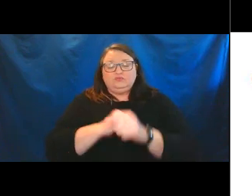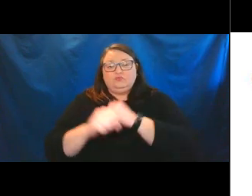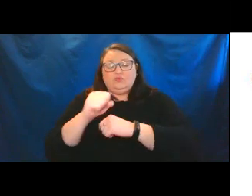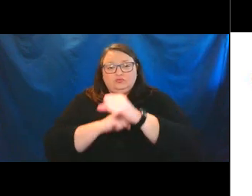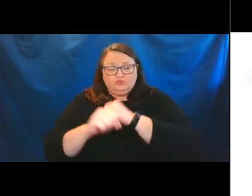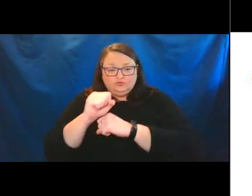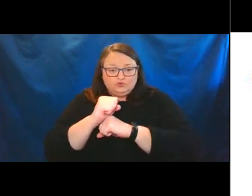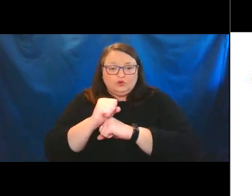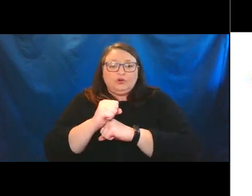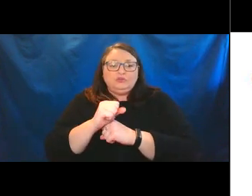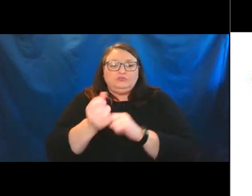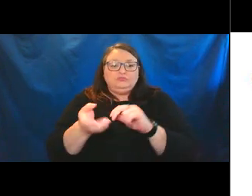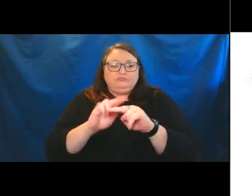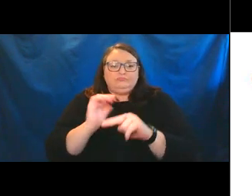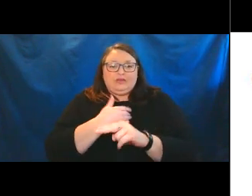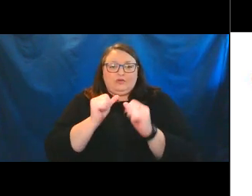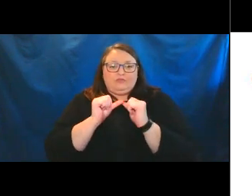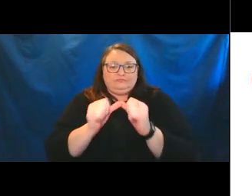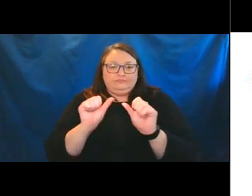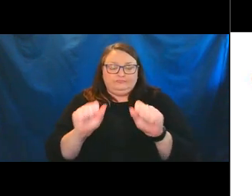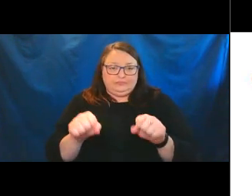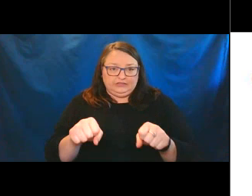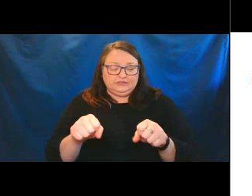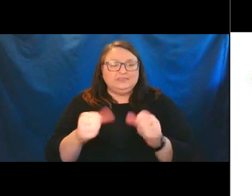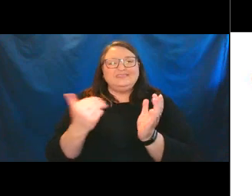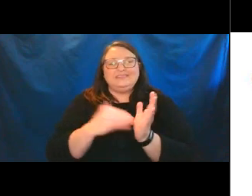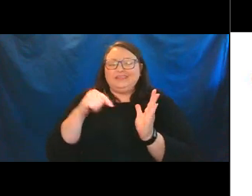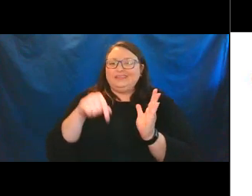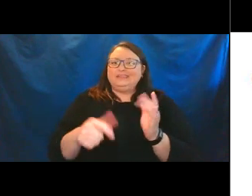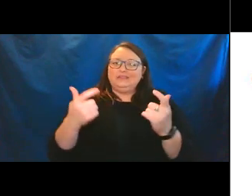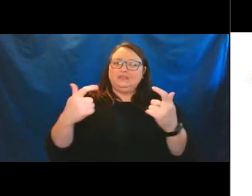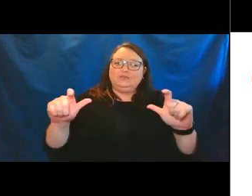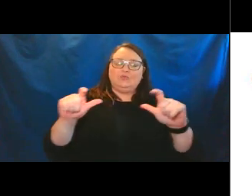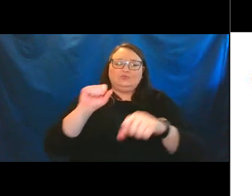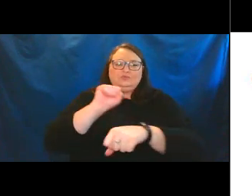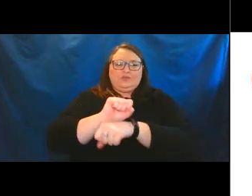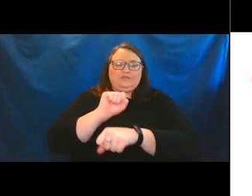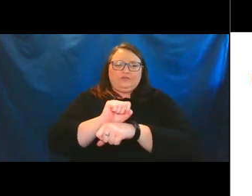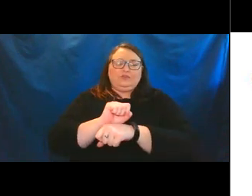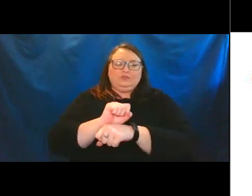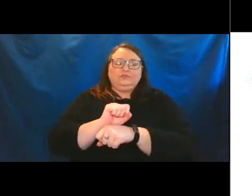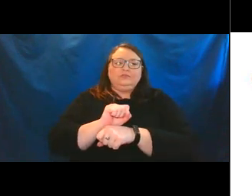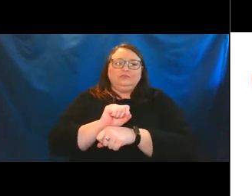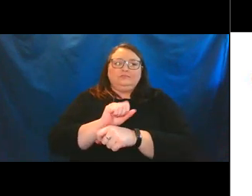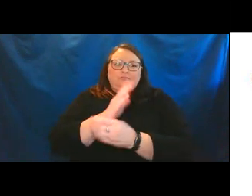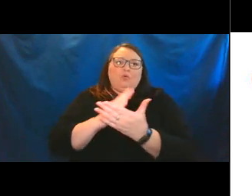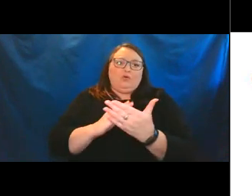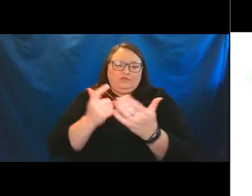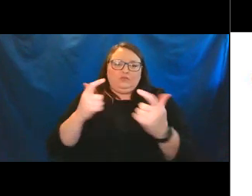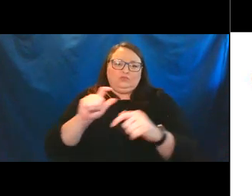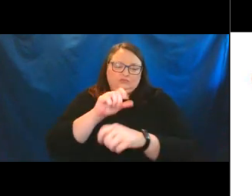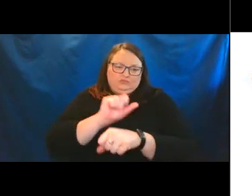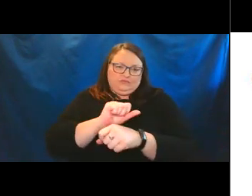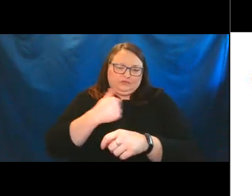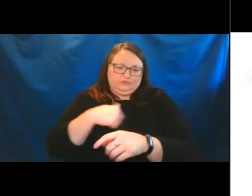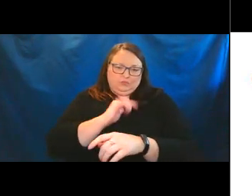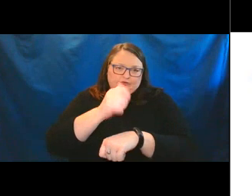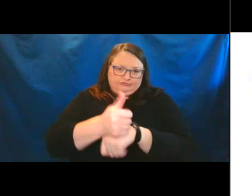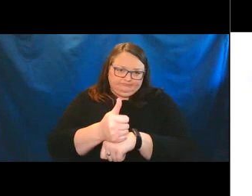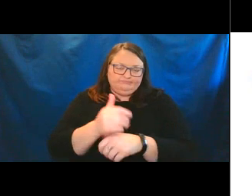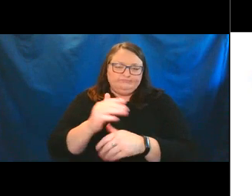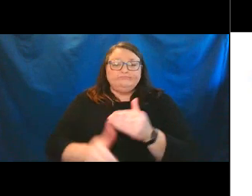again, as we mentioned, this is part of a larger effort that we are implementing. And we can go to next slide.